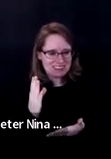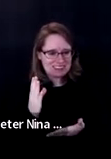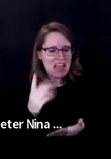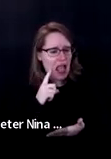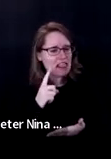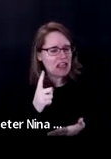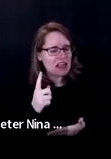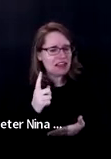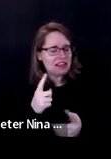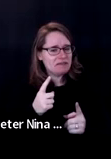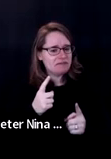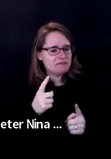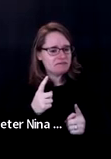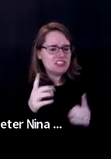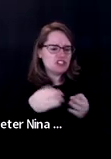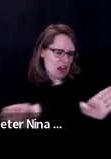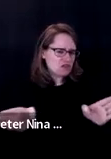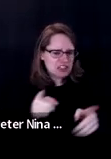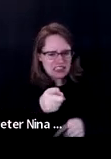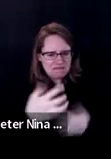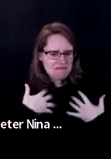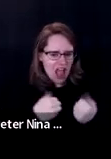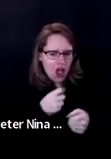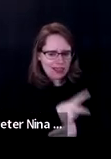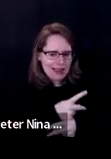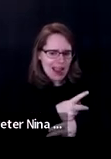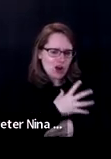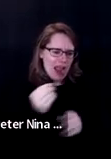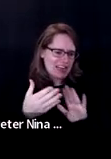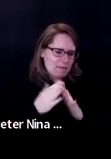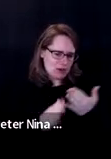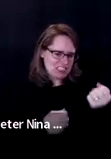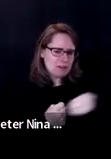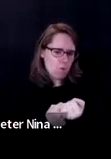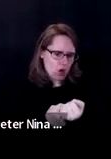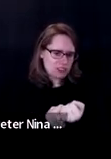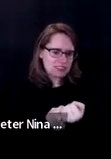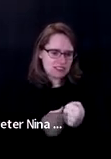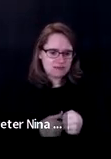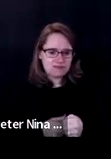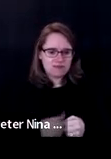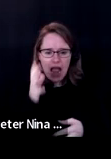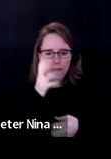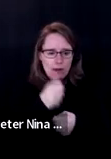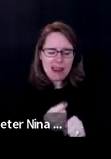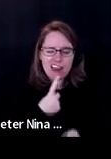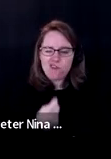talking healthcare and community supports. I'd make it red if I were you.